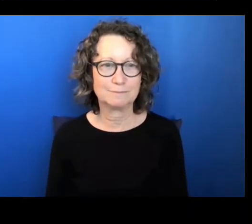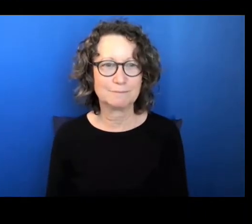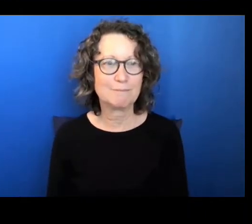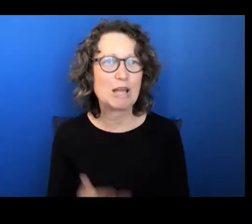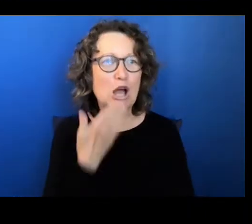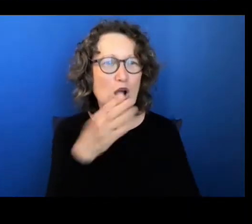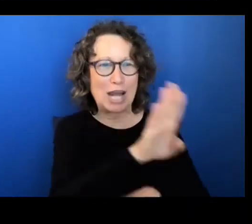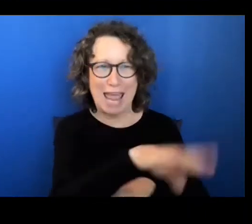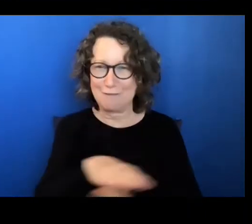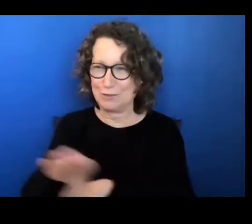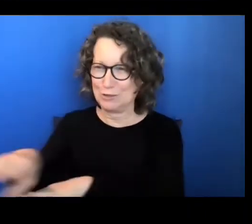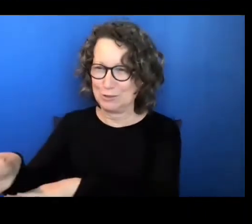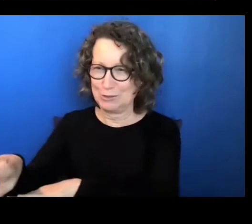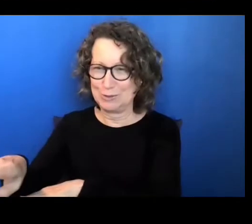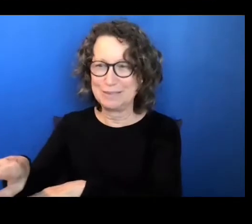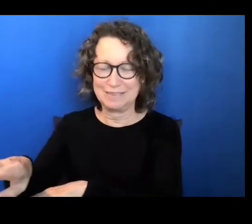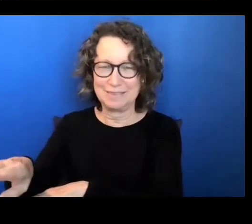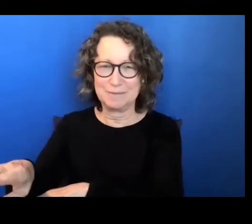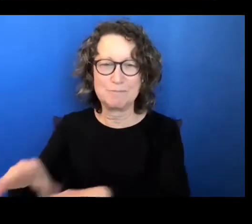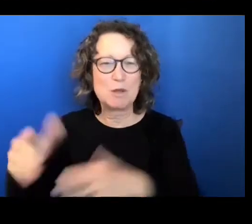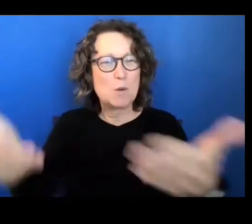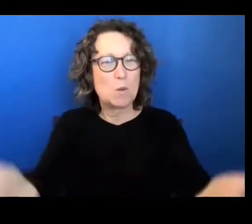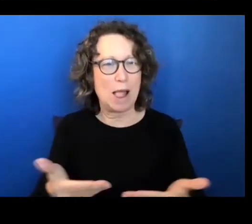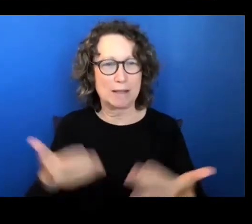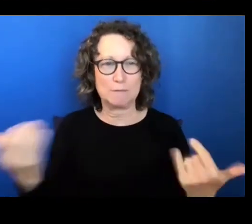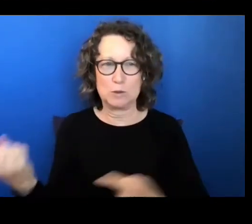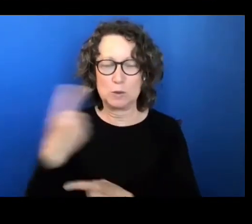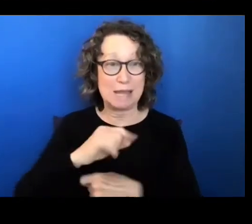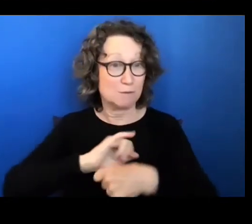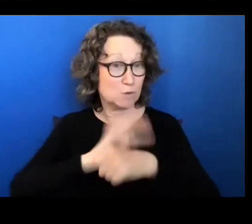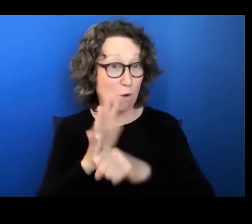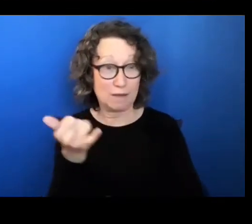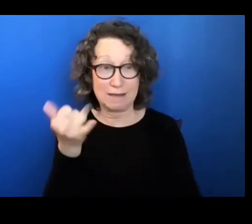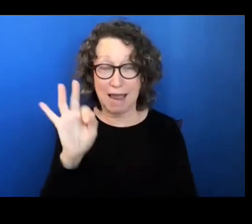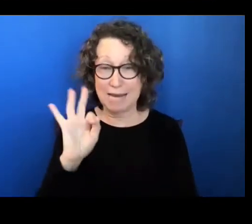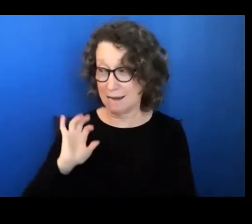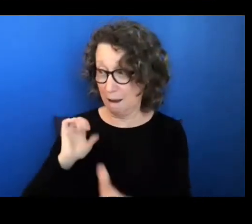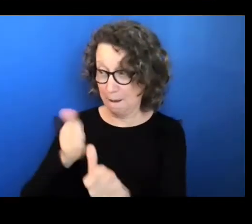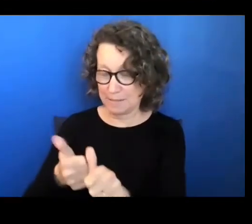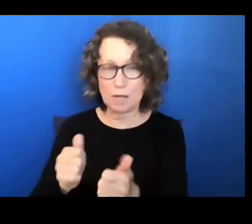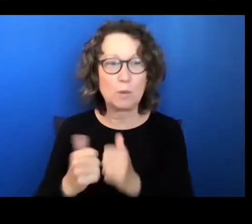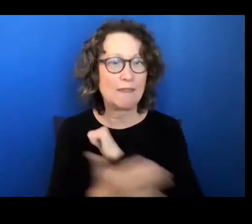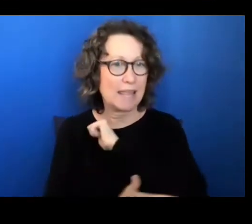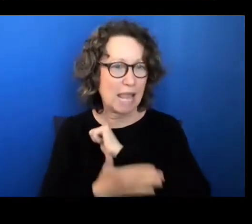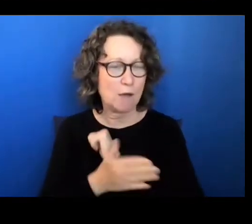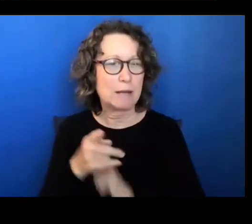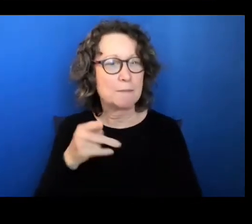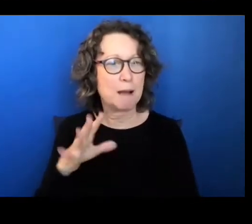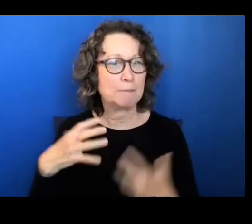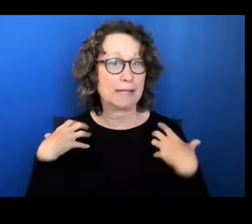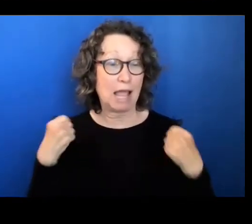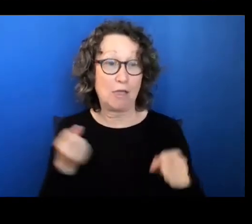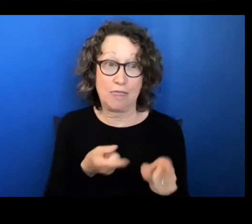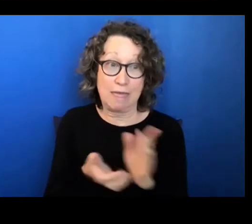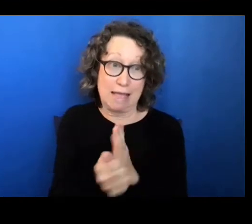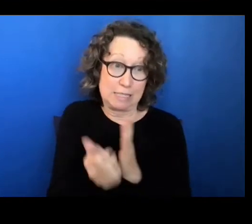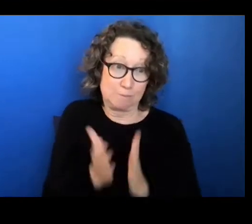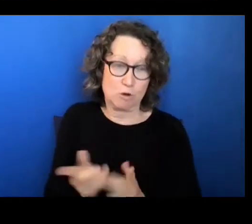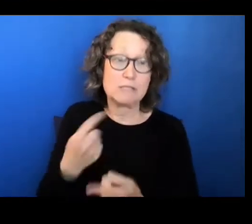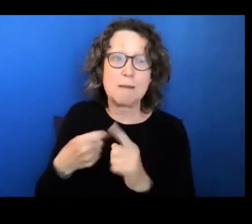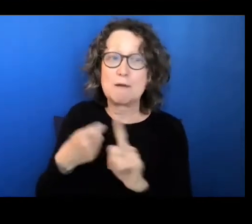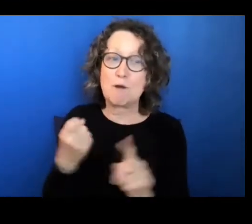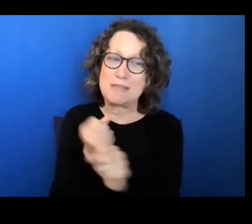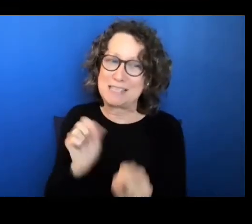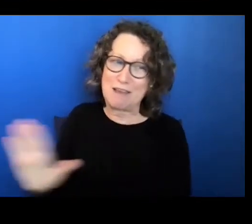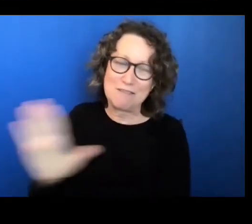Good afternoon. Welcome to today's COVID-19 update with the county's public health experts coming to you from the safety